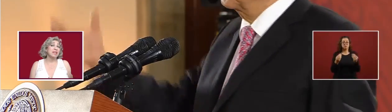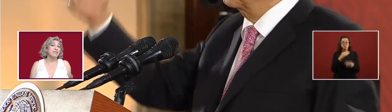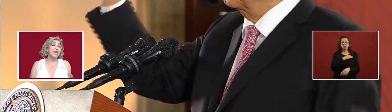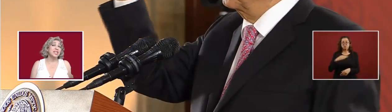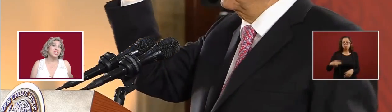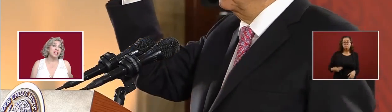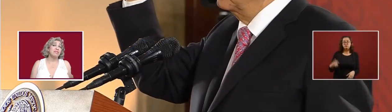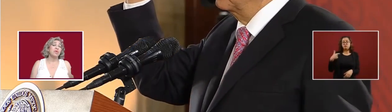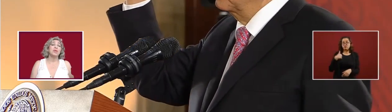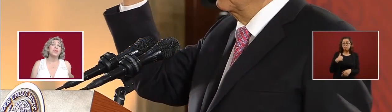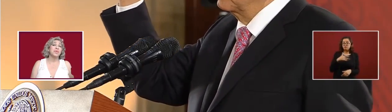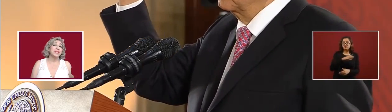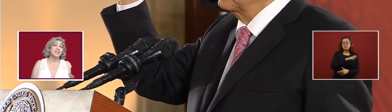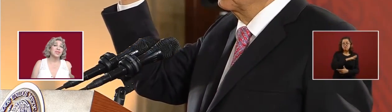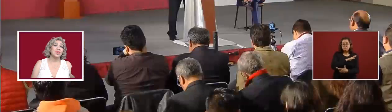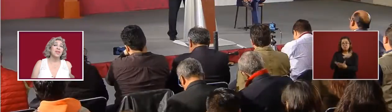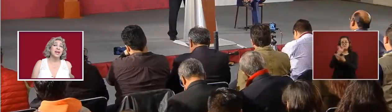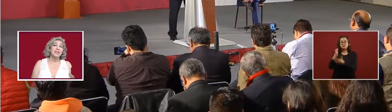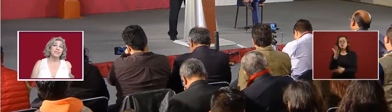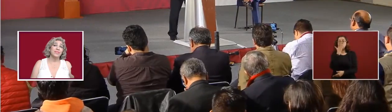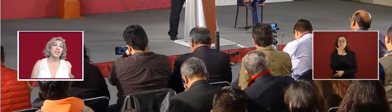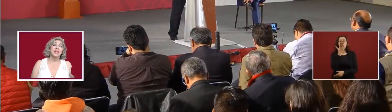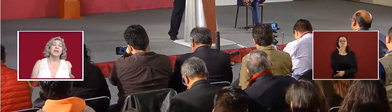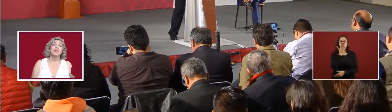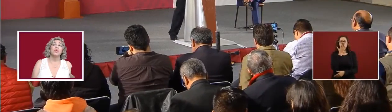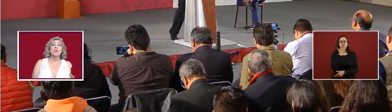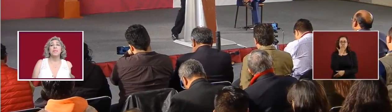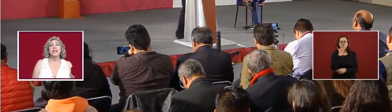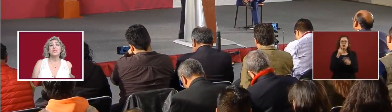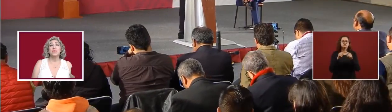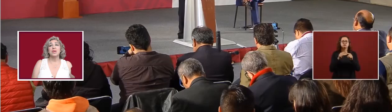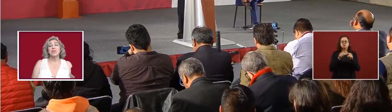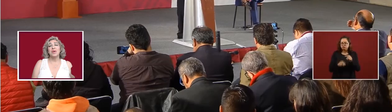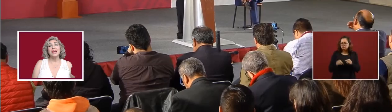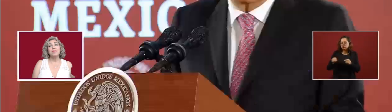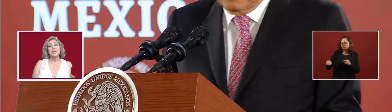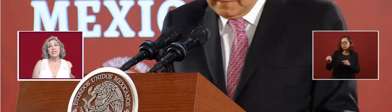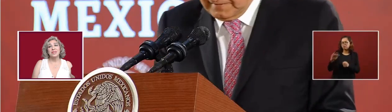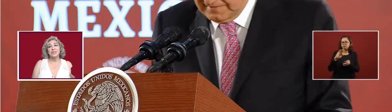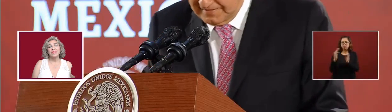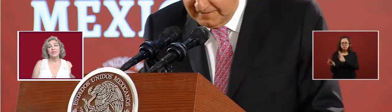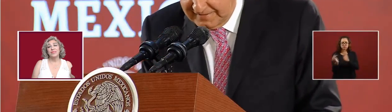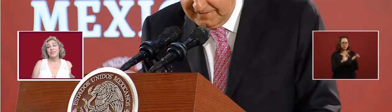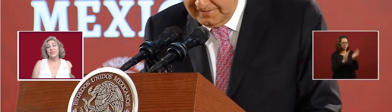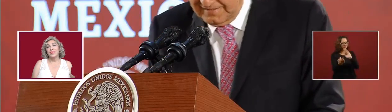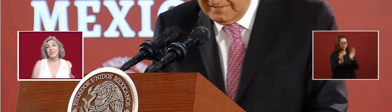have to take advantage. If we already went to Sonora, we might as well go to Alamos.